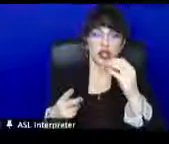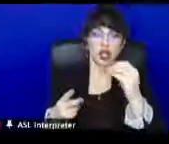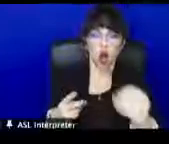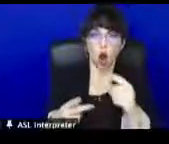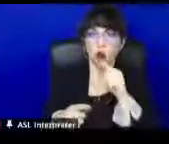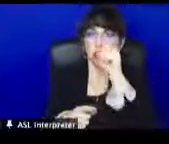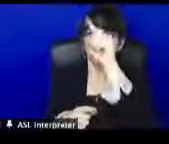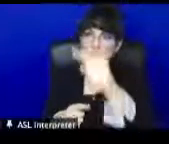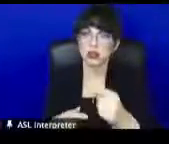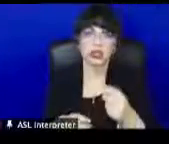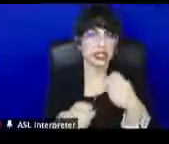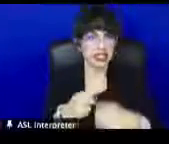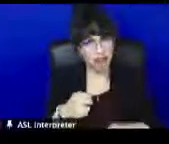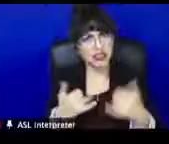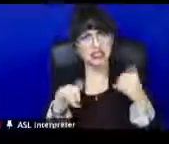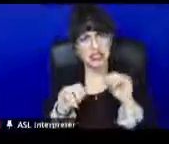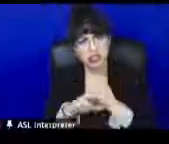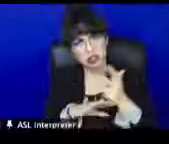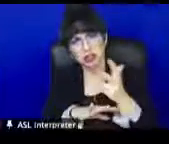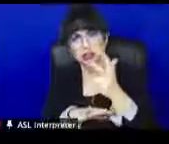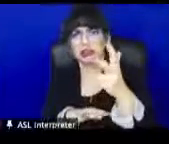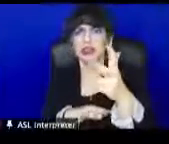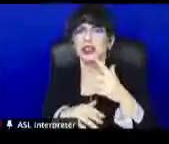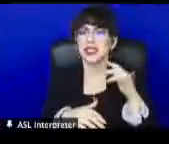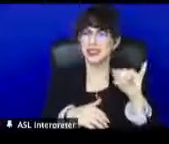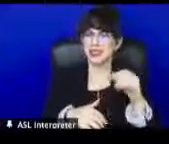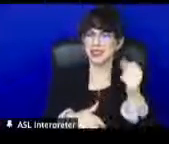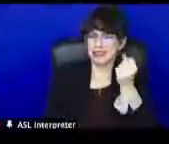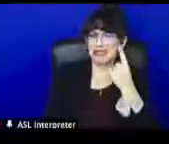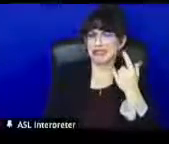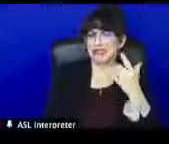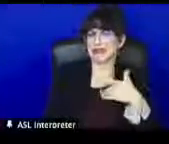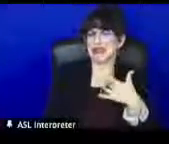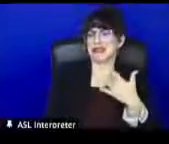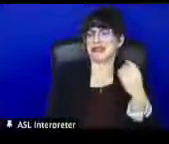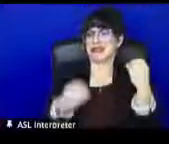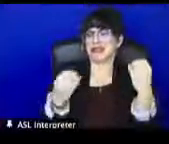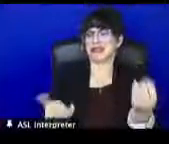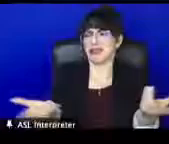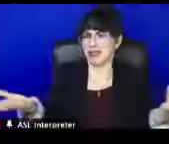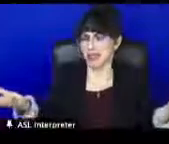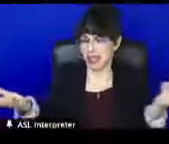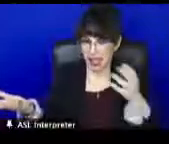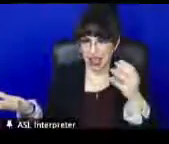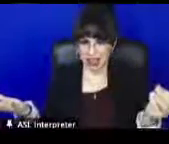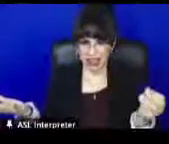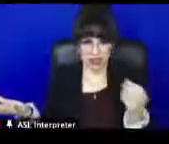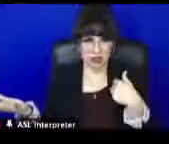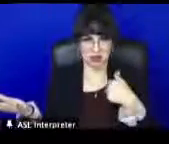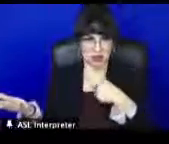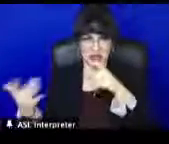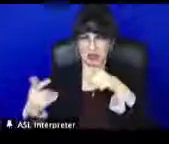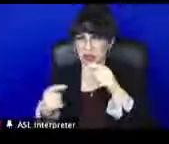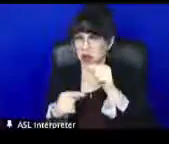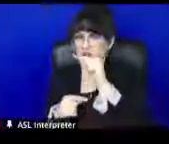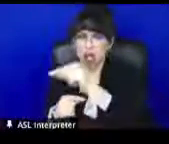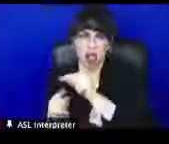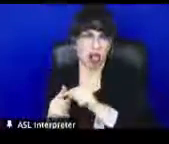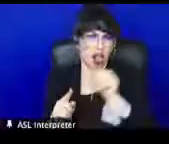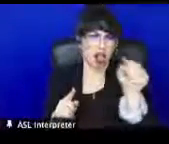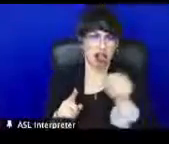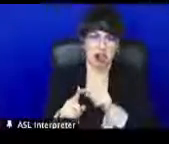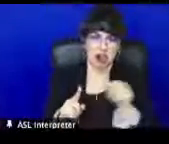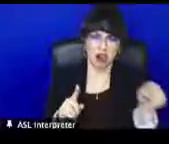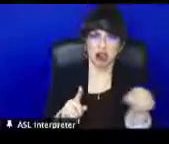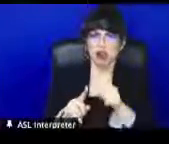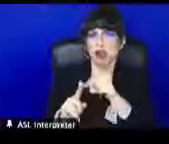Thus, we feel that it makes little sense and dilutes the voice of the residents of Inyo and Mono counties to tether east side residents to west side counties